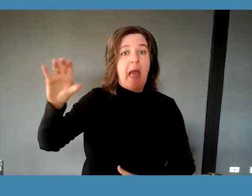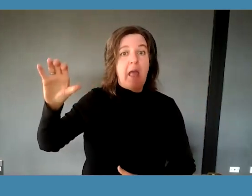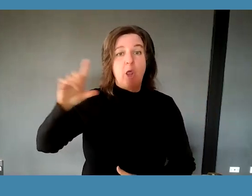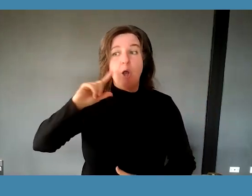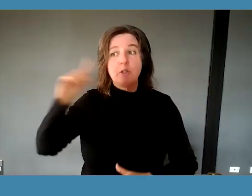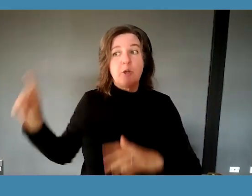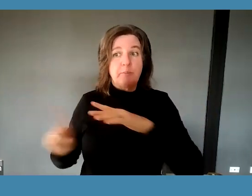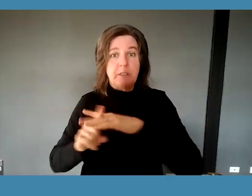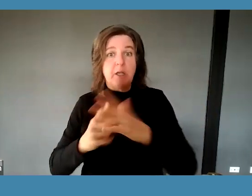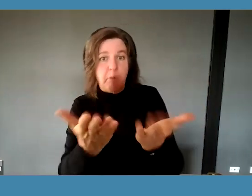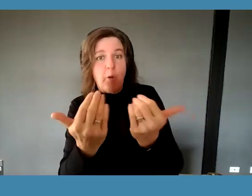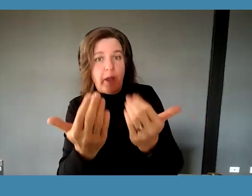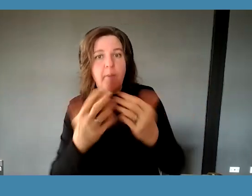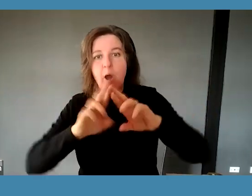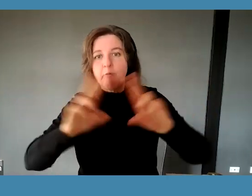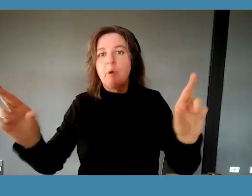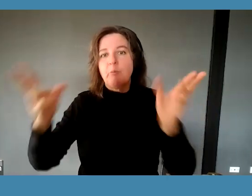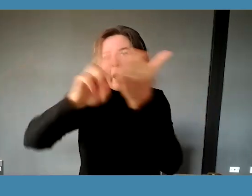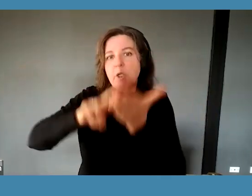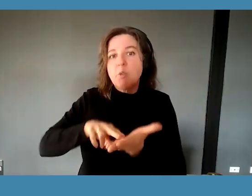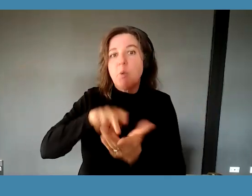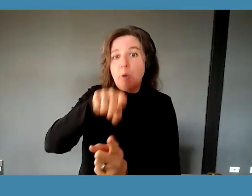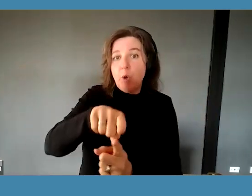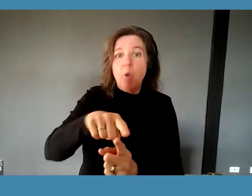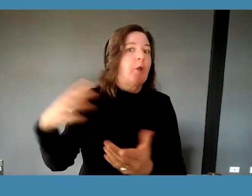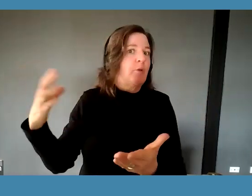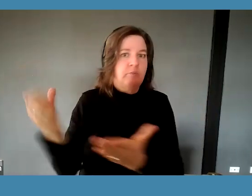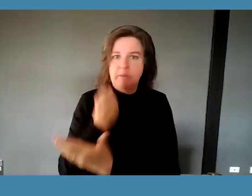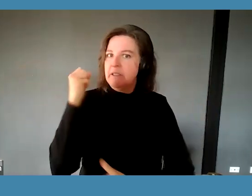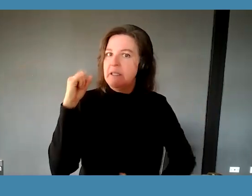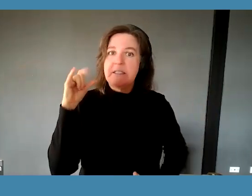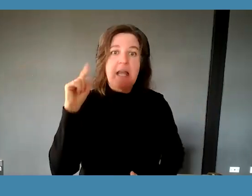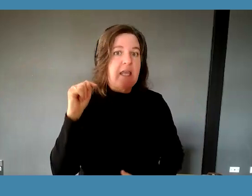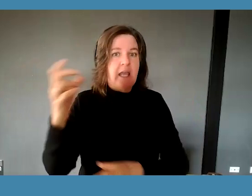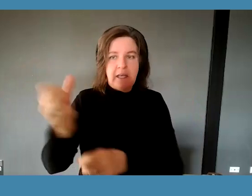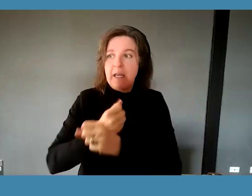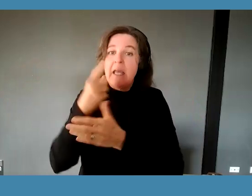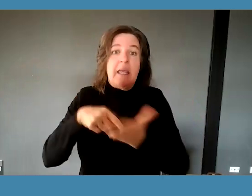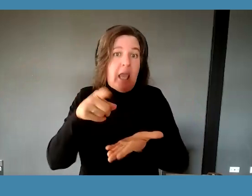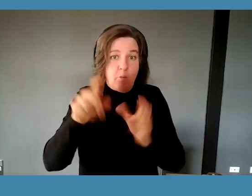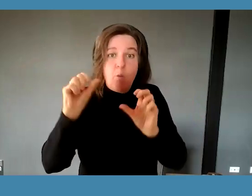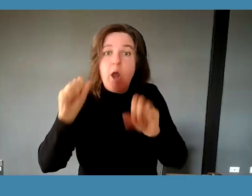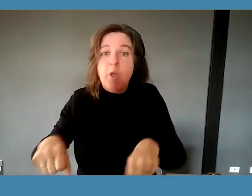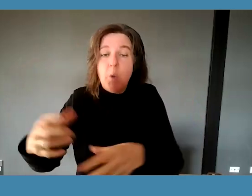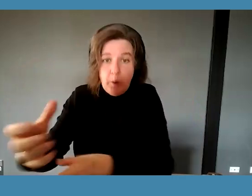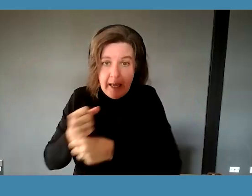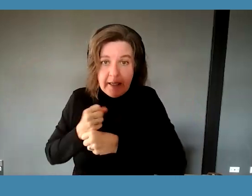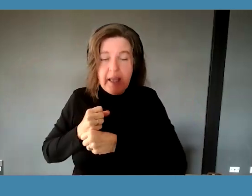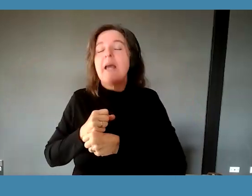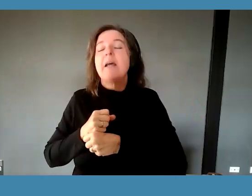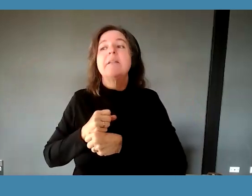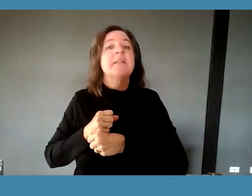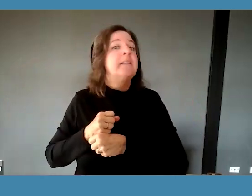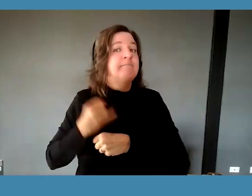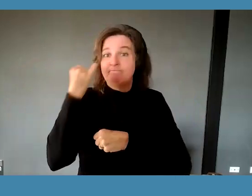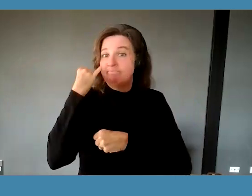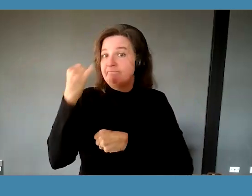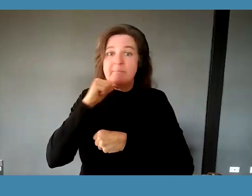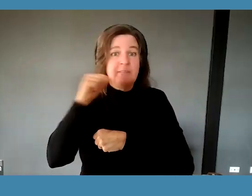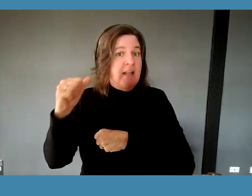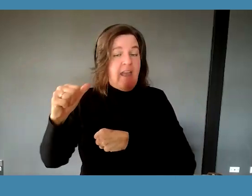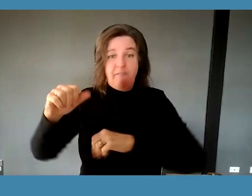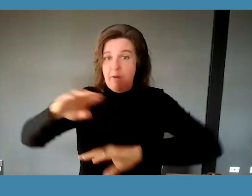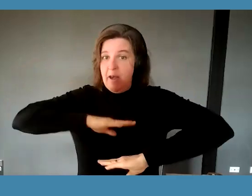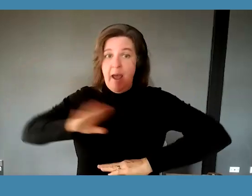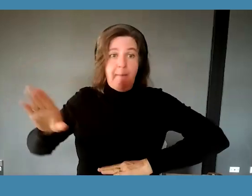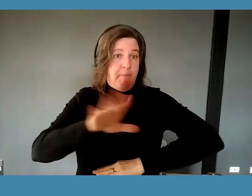enroll you, take it, get what you can get. And if it's not fully meeting your